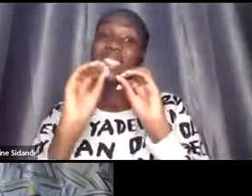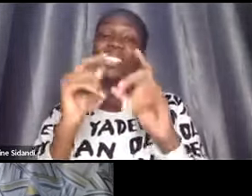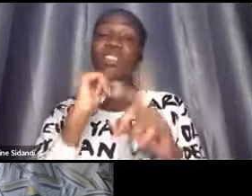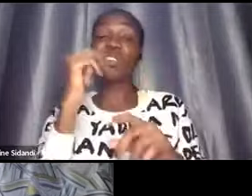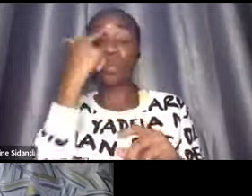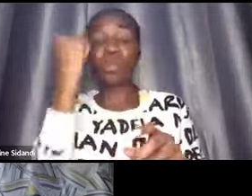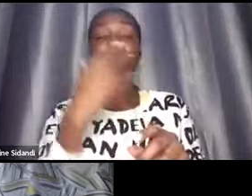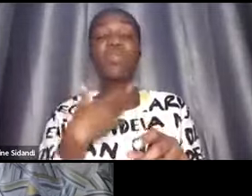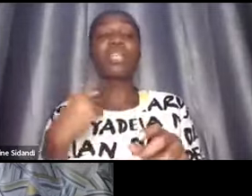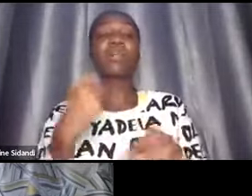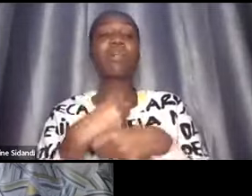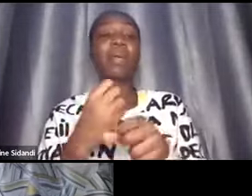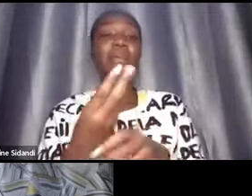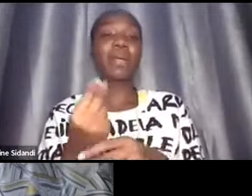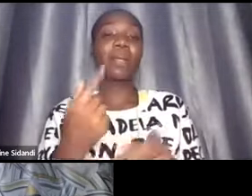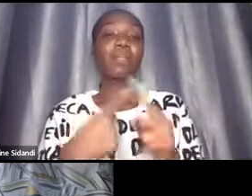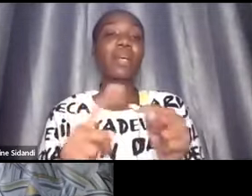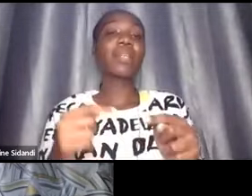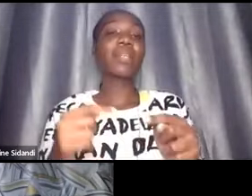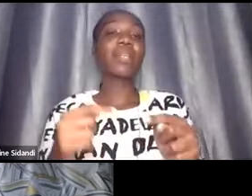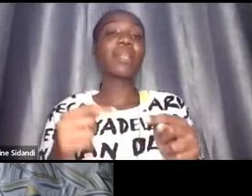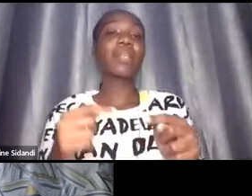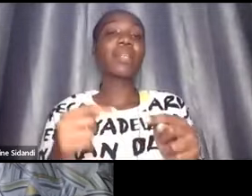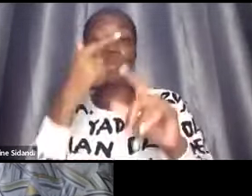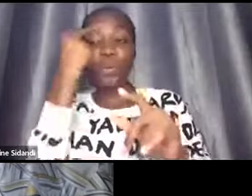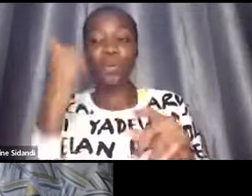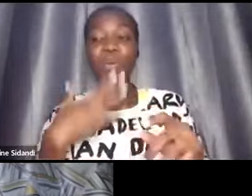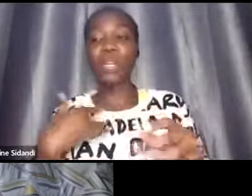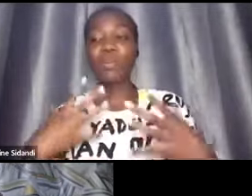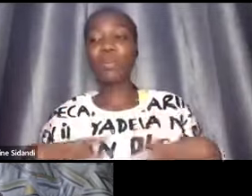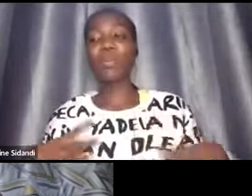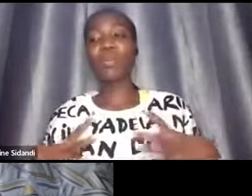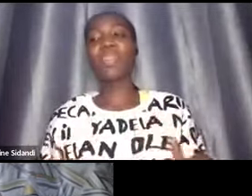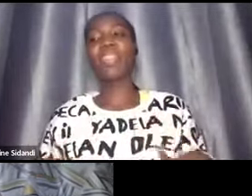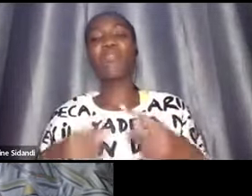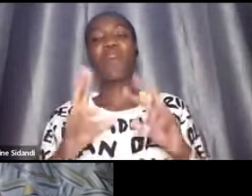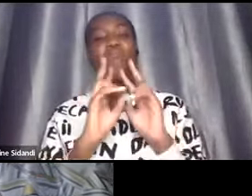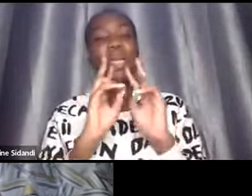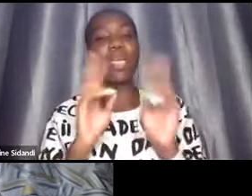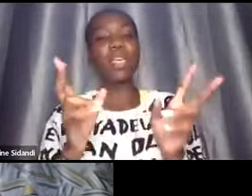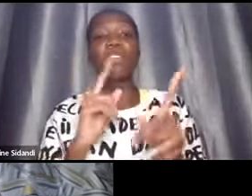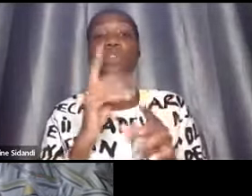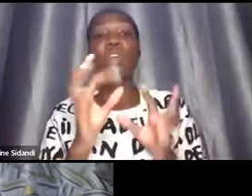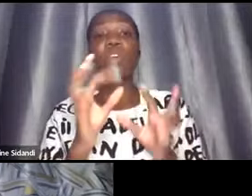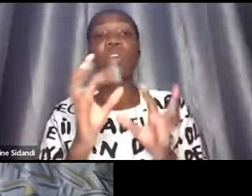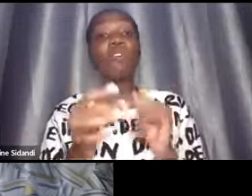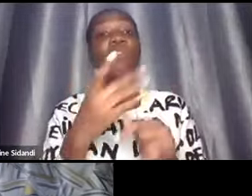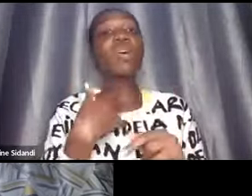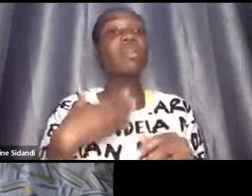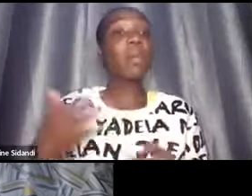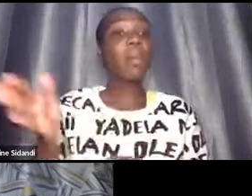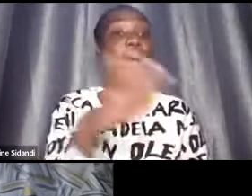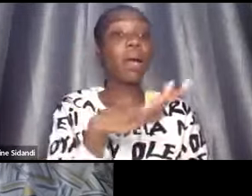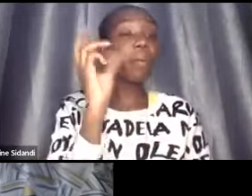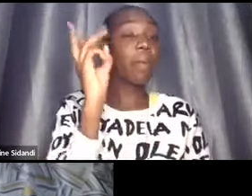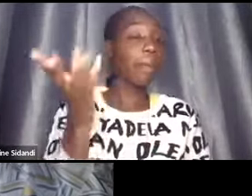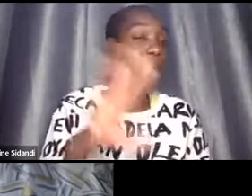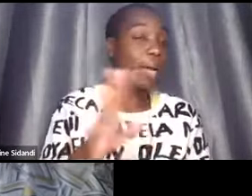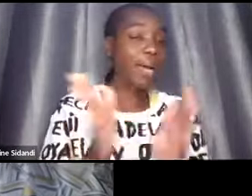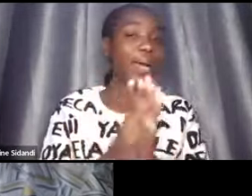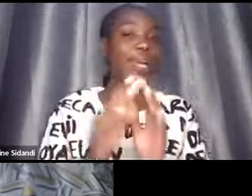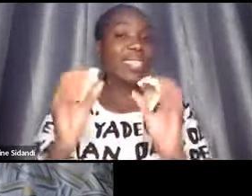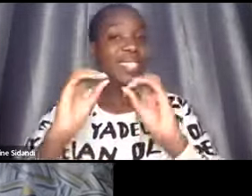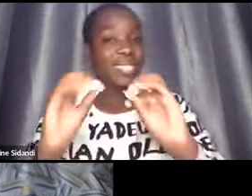teach because we want to have people living in harmony. So if you want me back, I'll be back here and I'll be teaching you. And on the screen